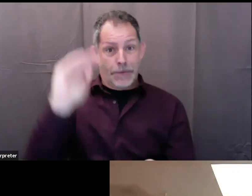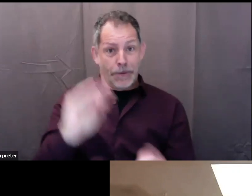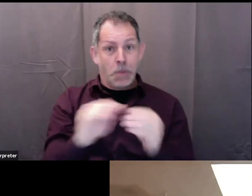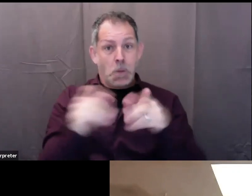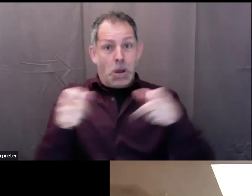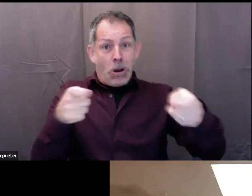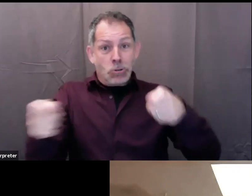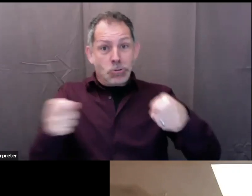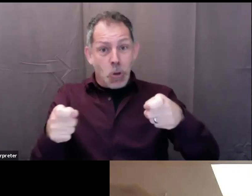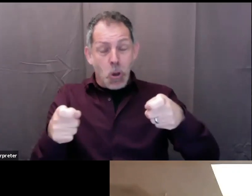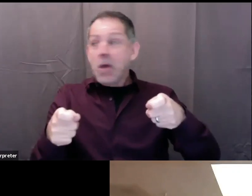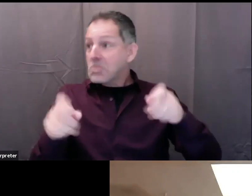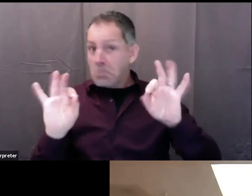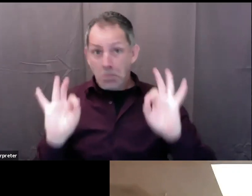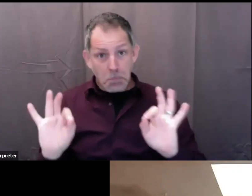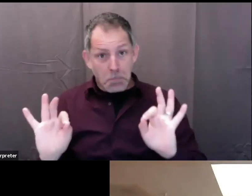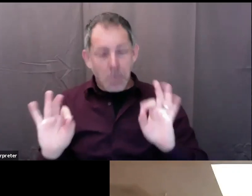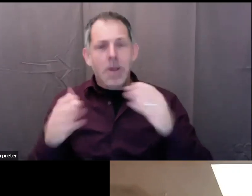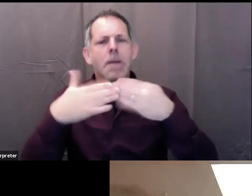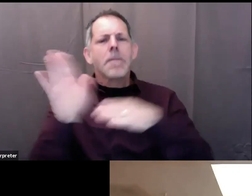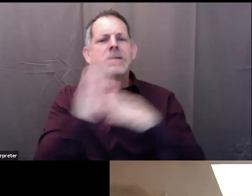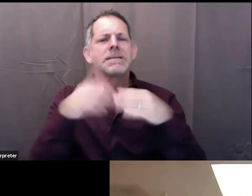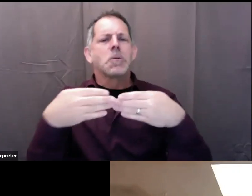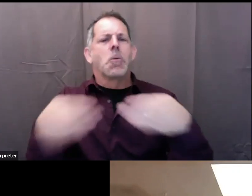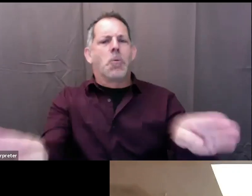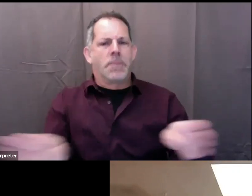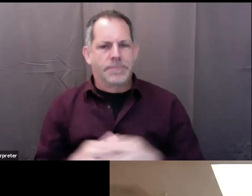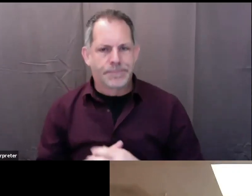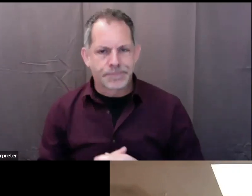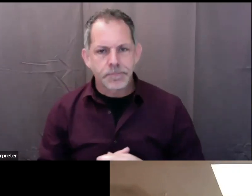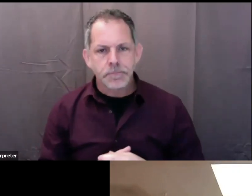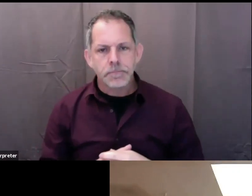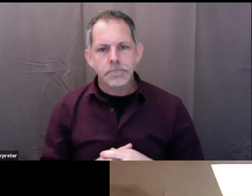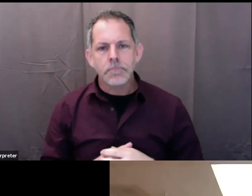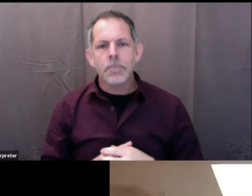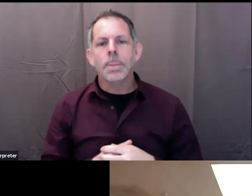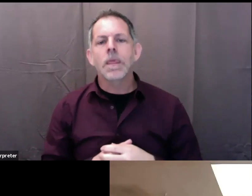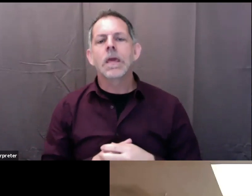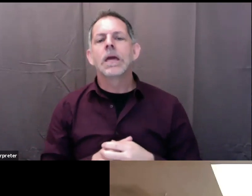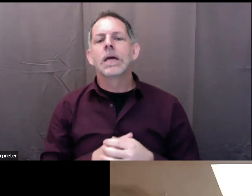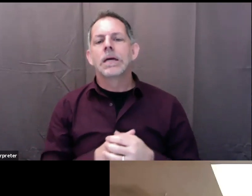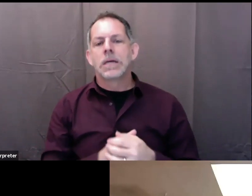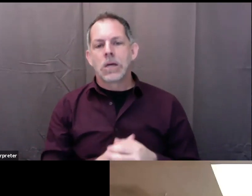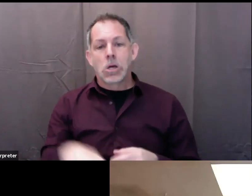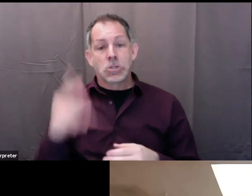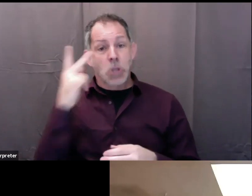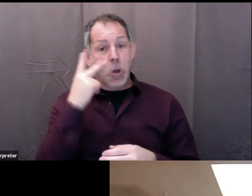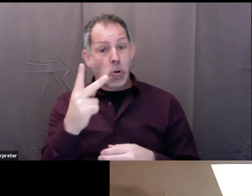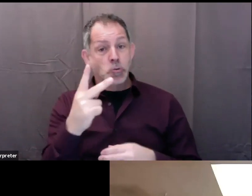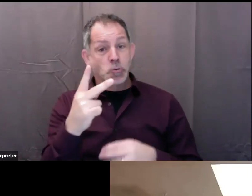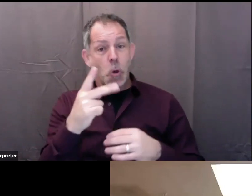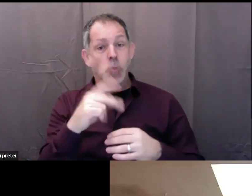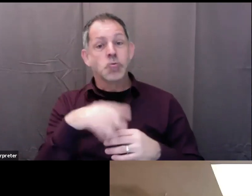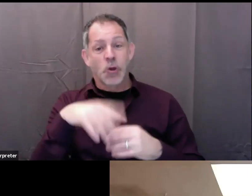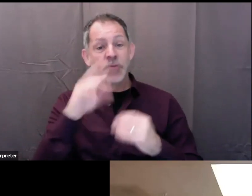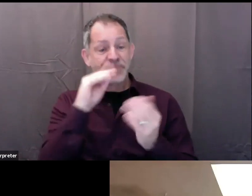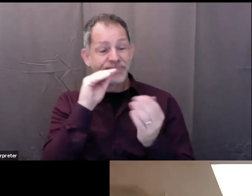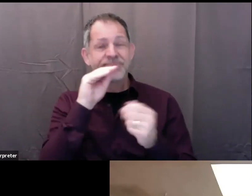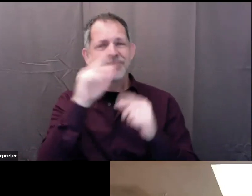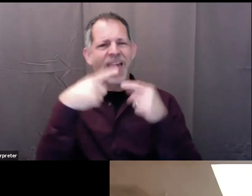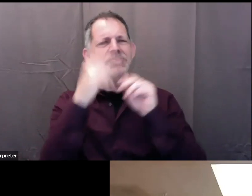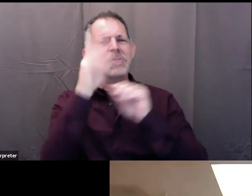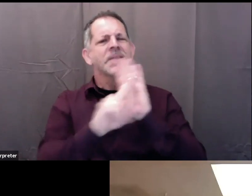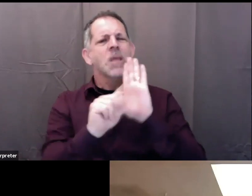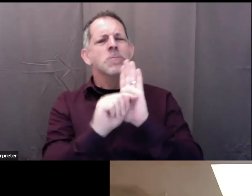breath shooting out, that's warm, moist air that carries virus potentially. And I know we're in